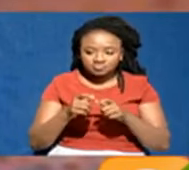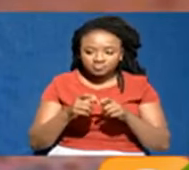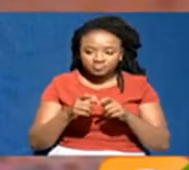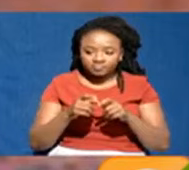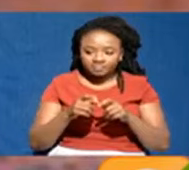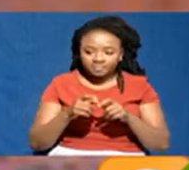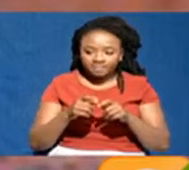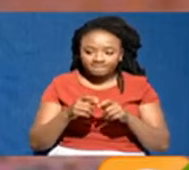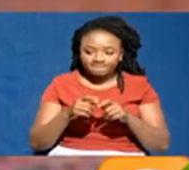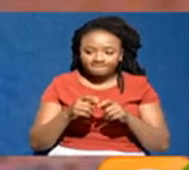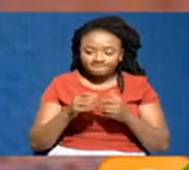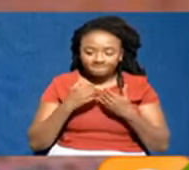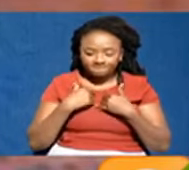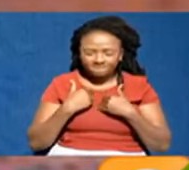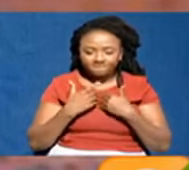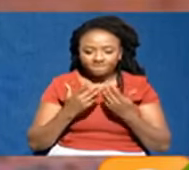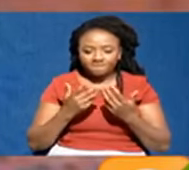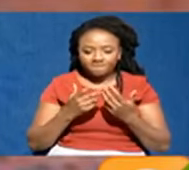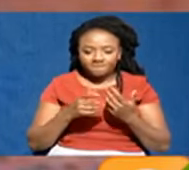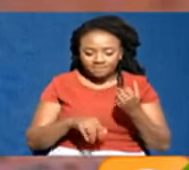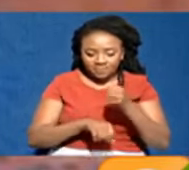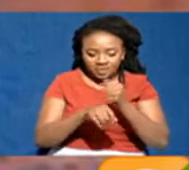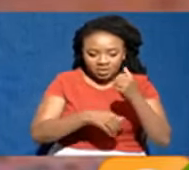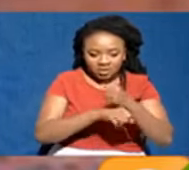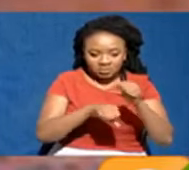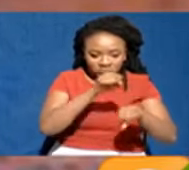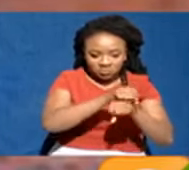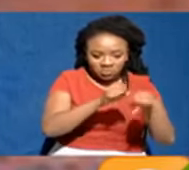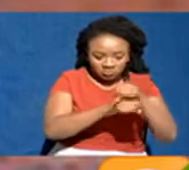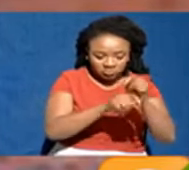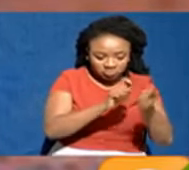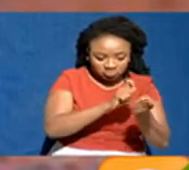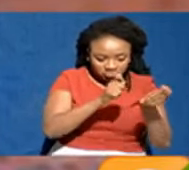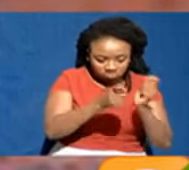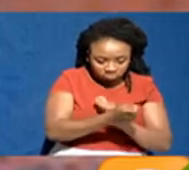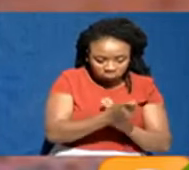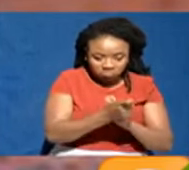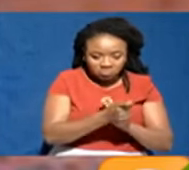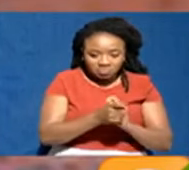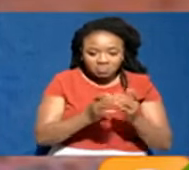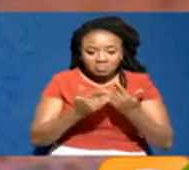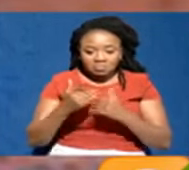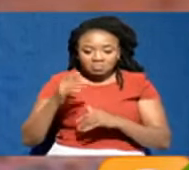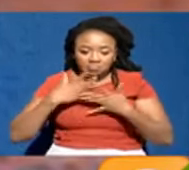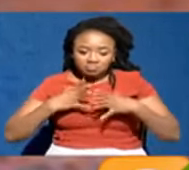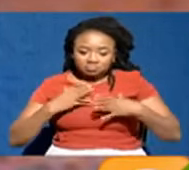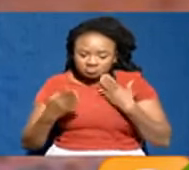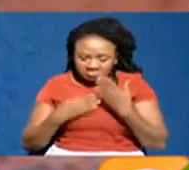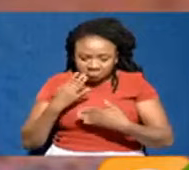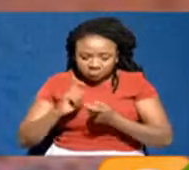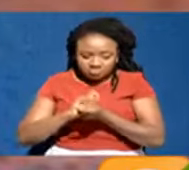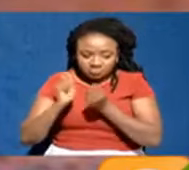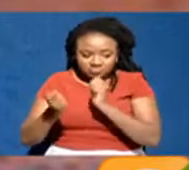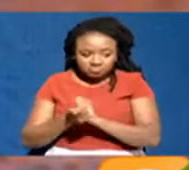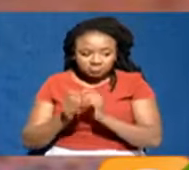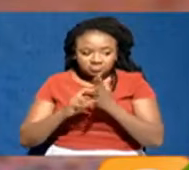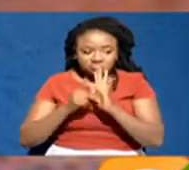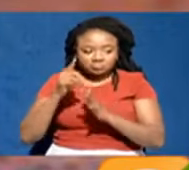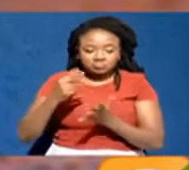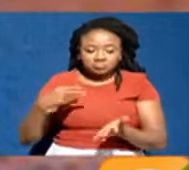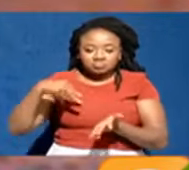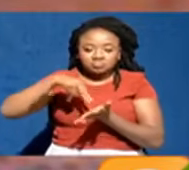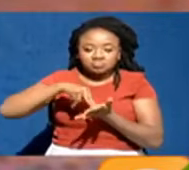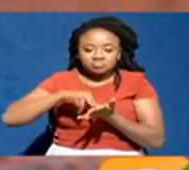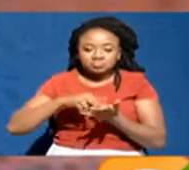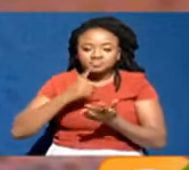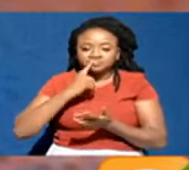have an infrastructural treatment that causes behavior to change. So you don't necessarily, it is not always possible that you stand in a podium and you'll say,